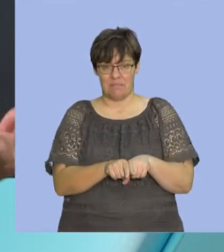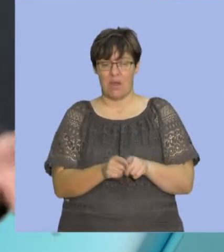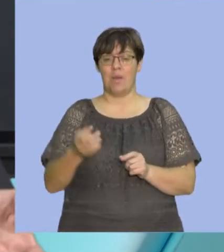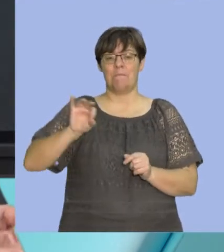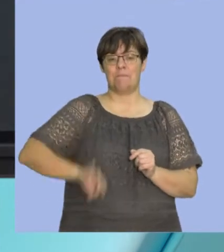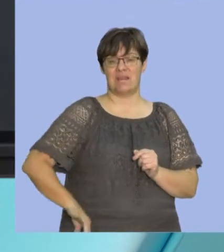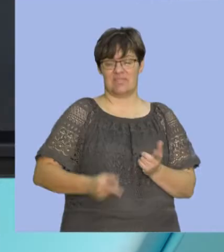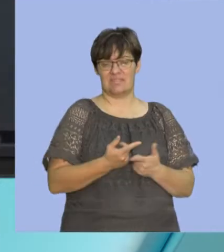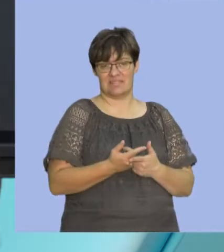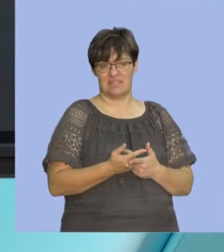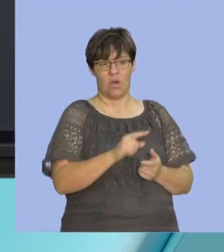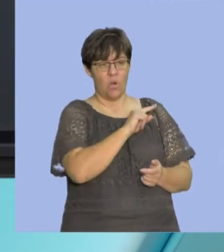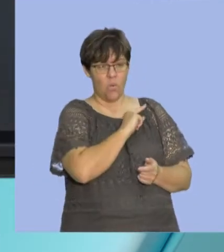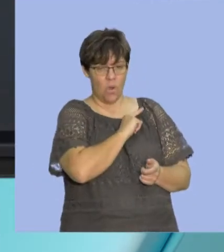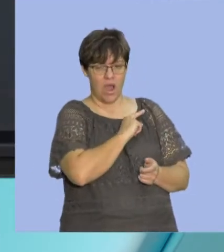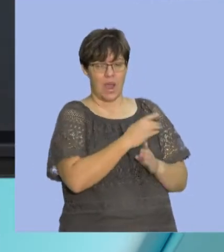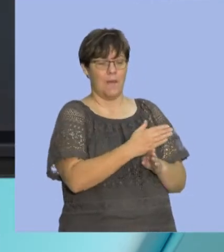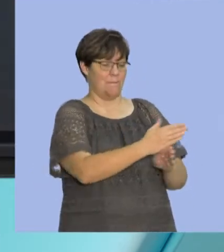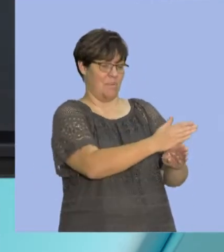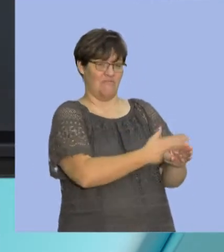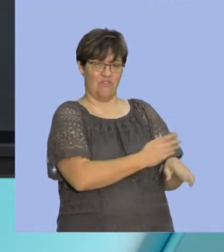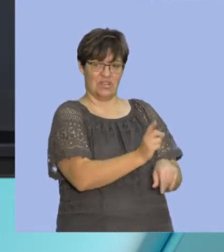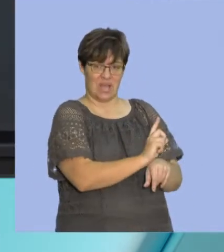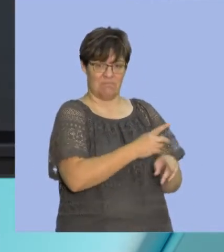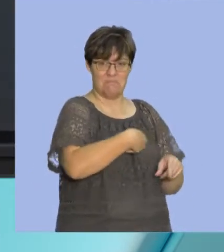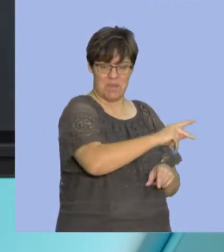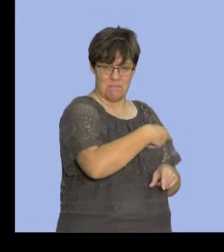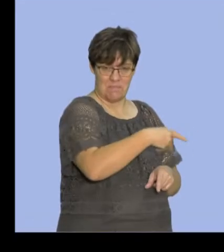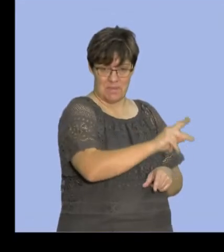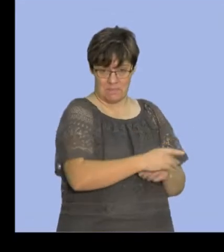from the incentives by settling the accounts timeously.